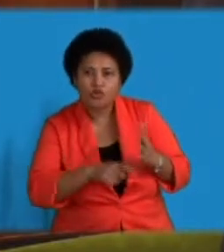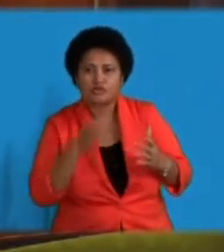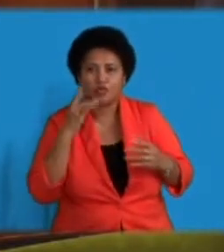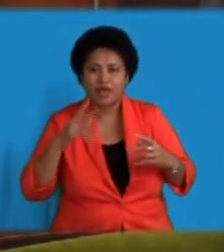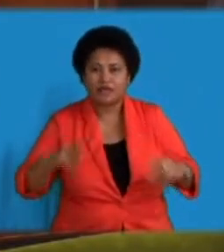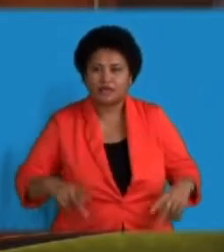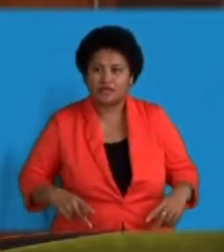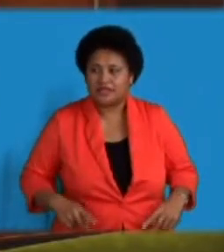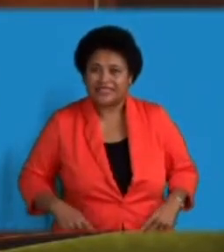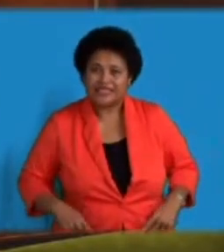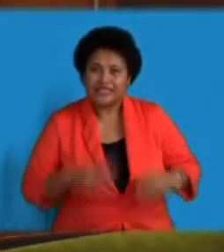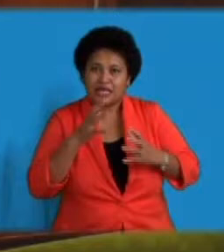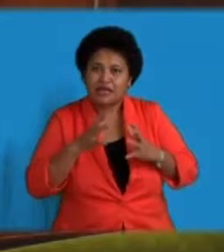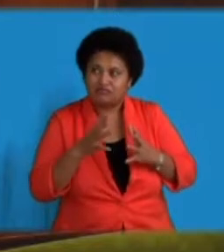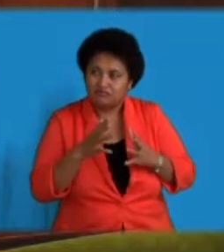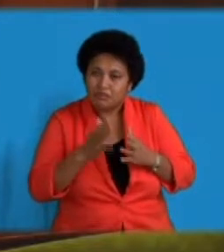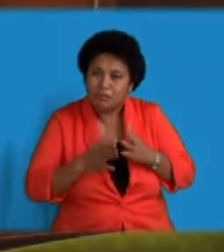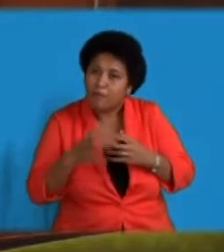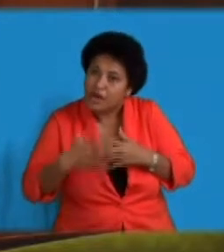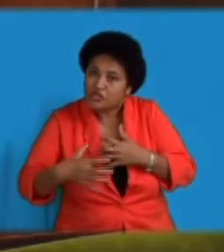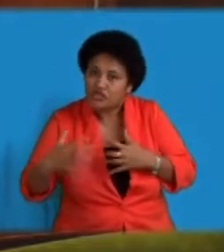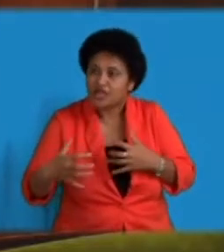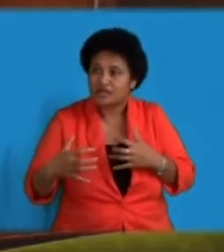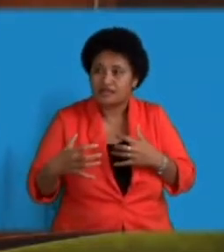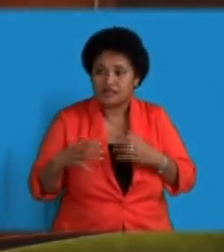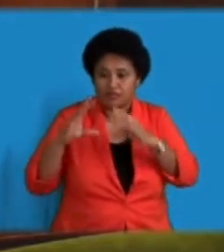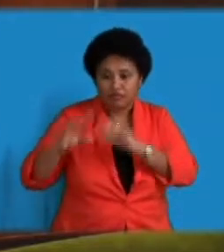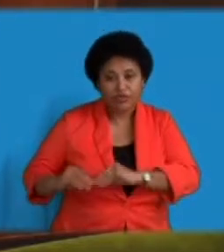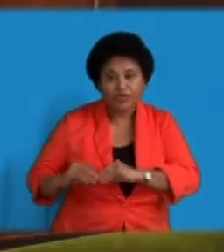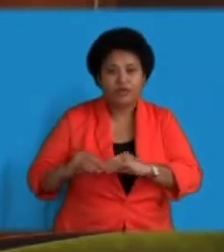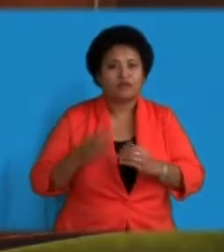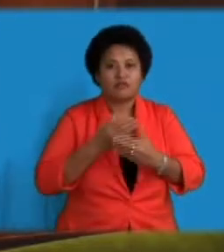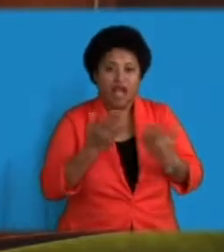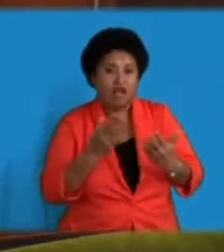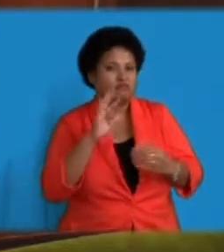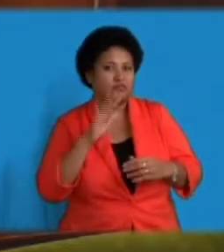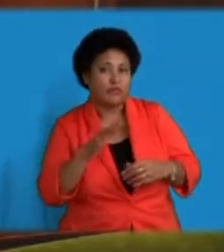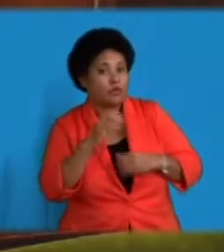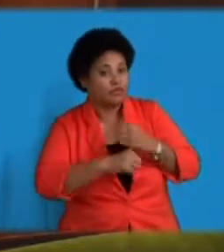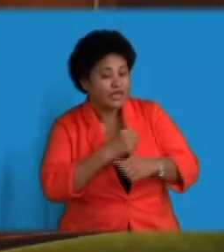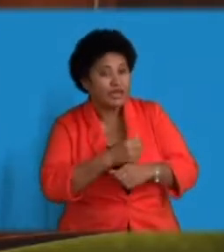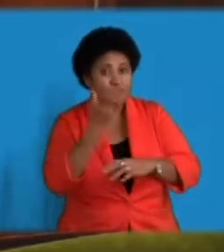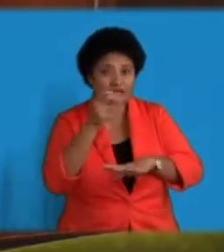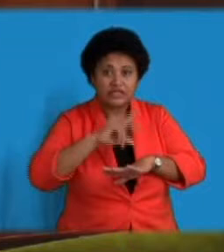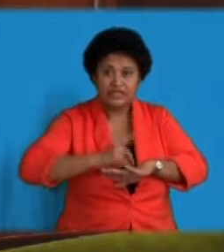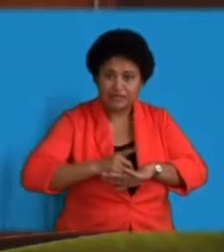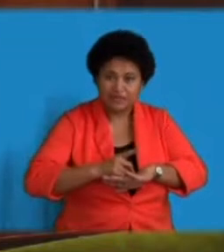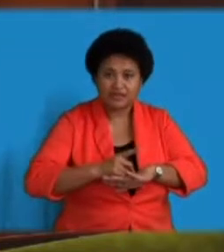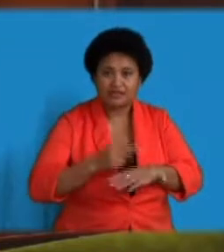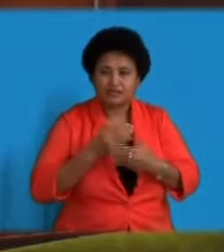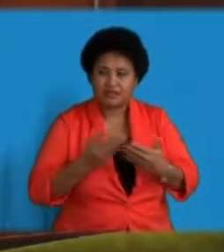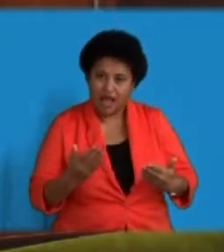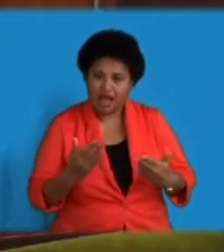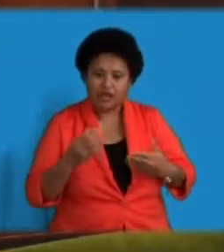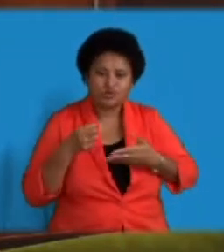walking, leads to disability, lost revenue and financial and emotional stress on family and needs. And not to note that patients who go